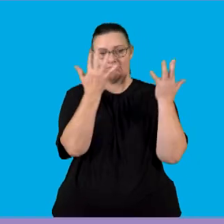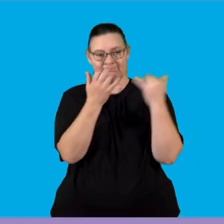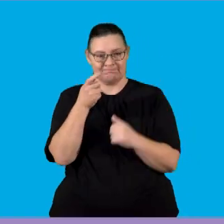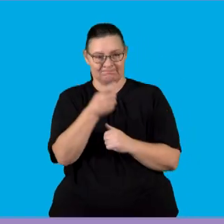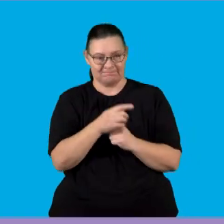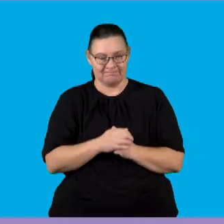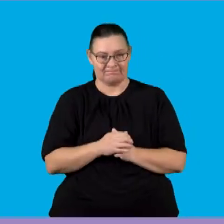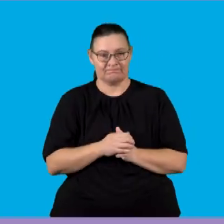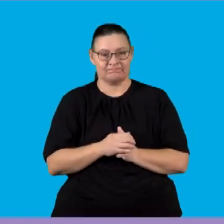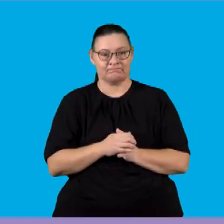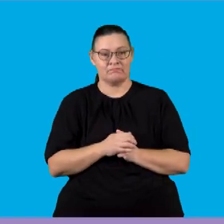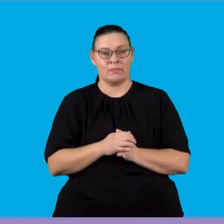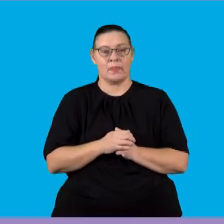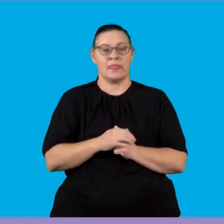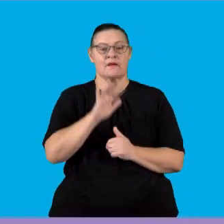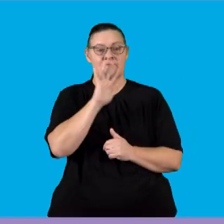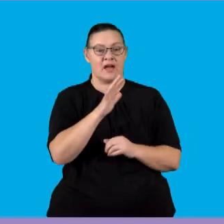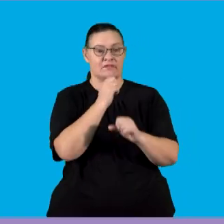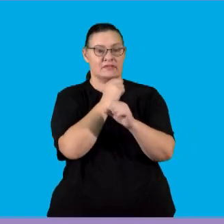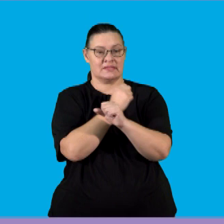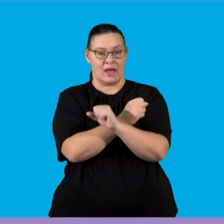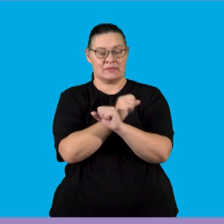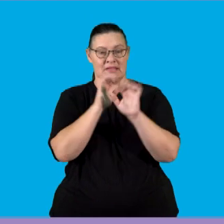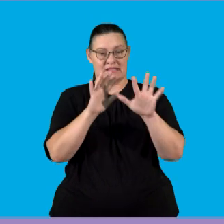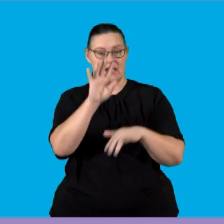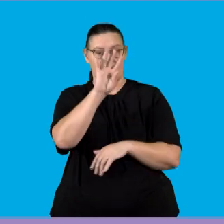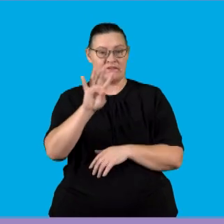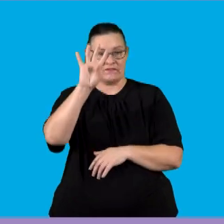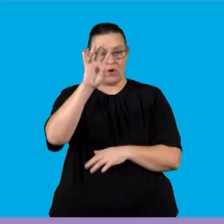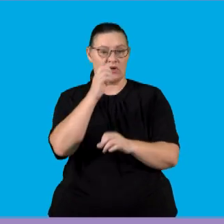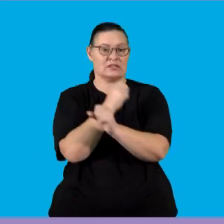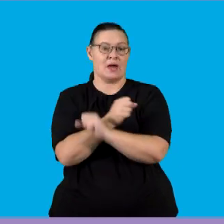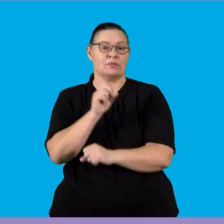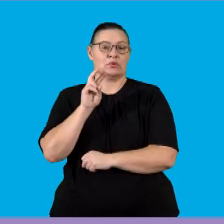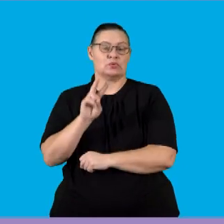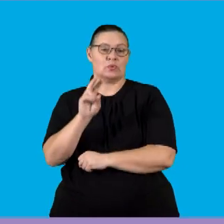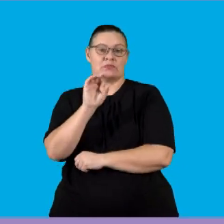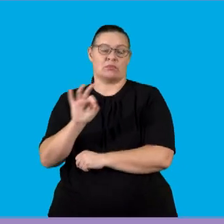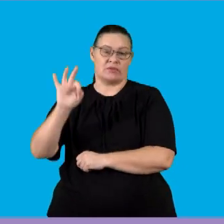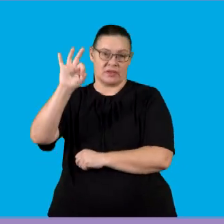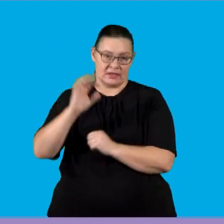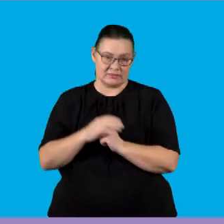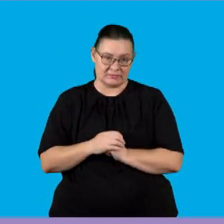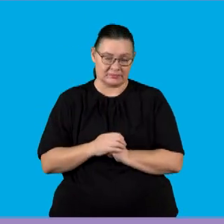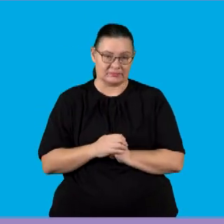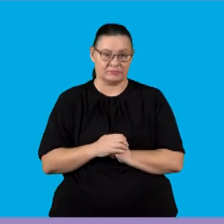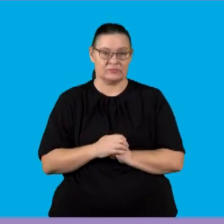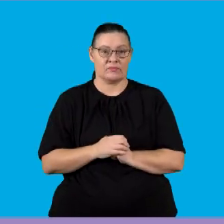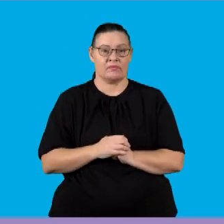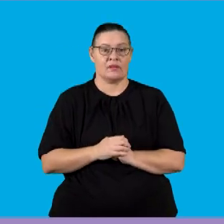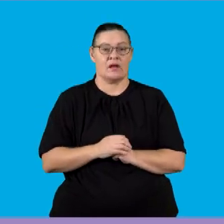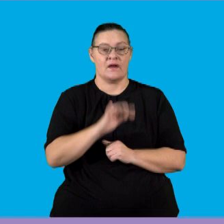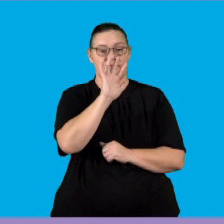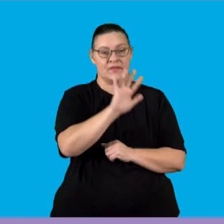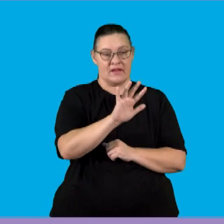these expressions. Now we have 5 multiplied by 10 exponent 4 multiplied by 2 exponent 3.